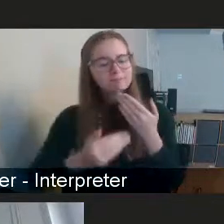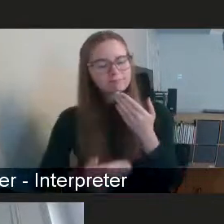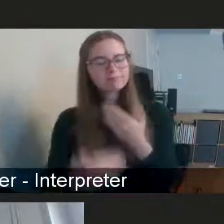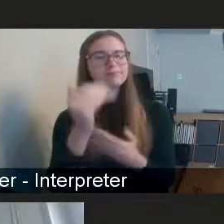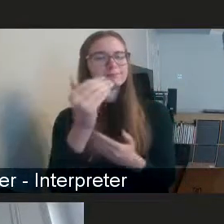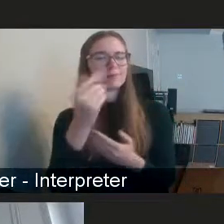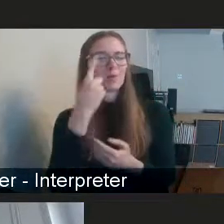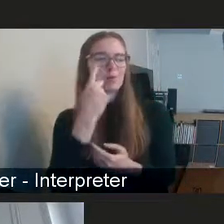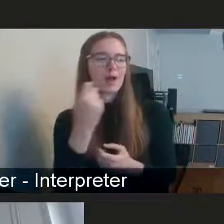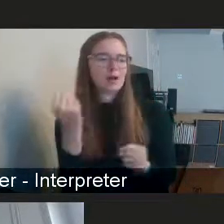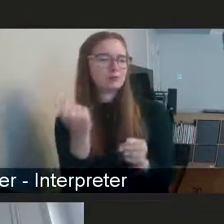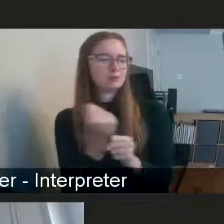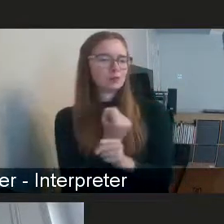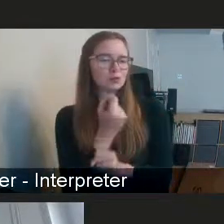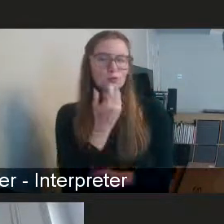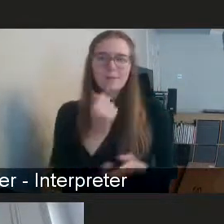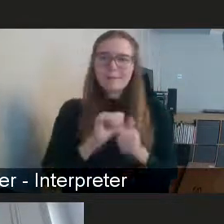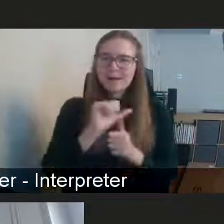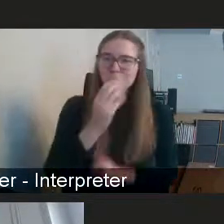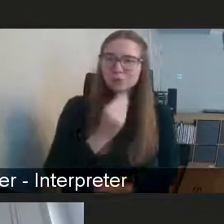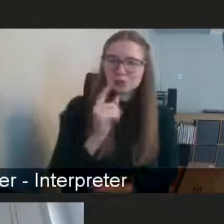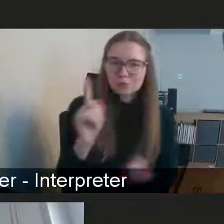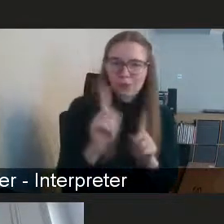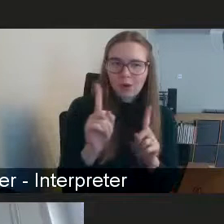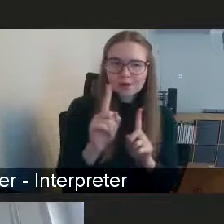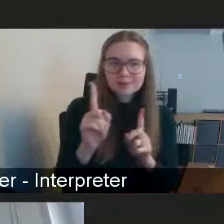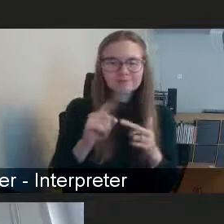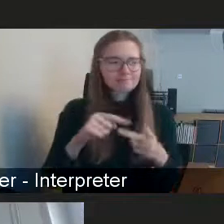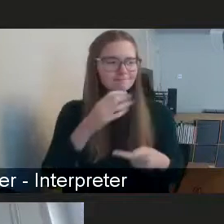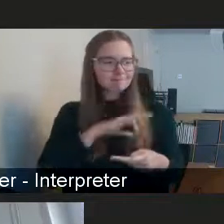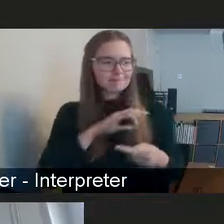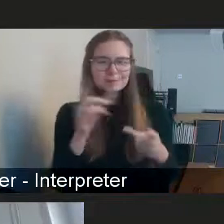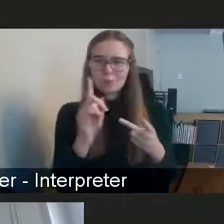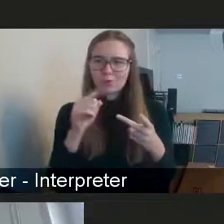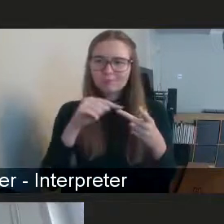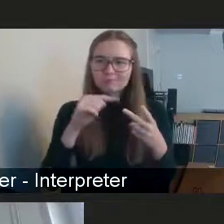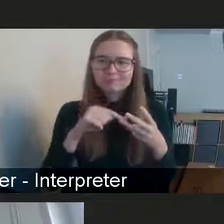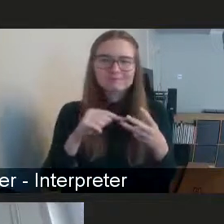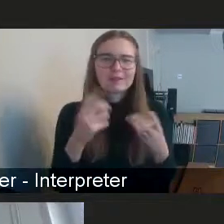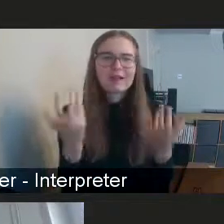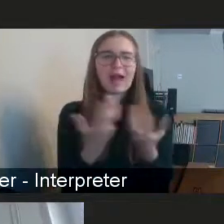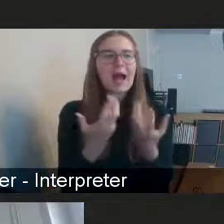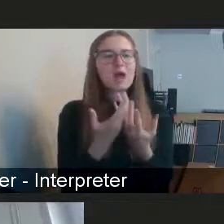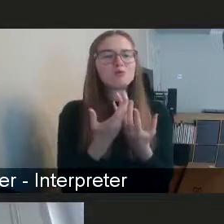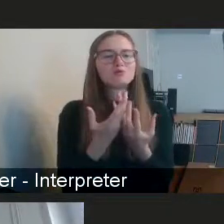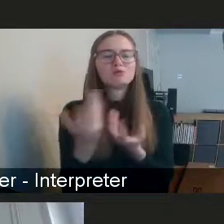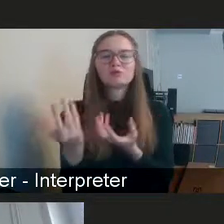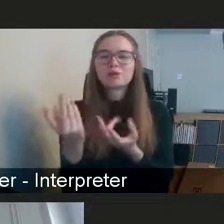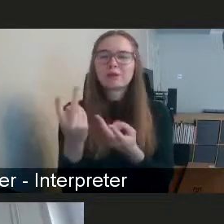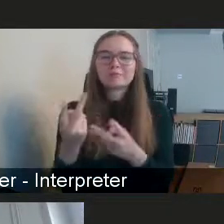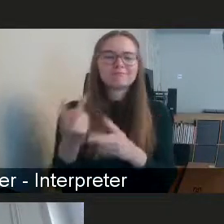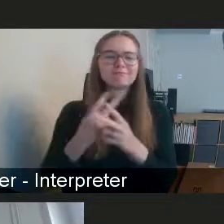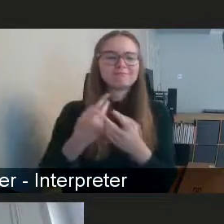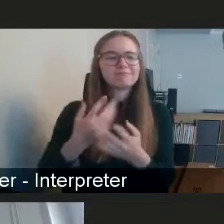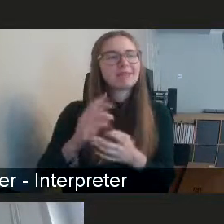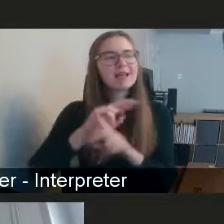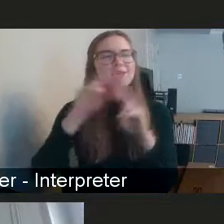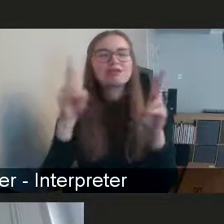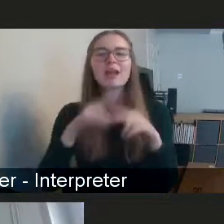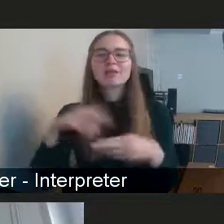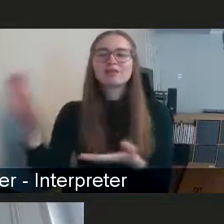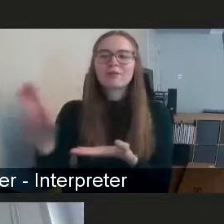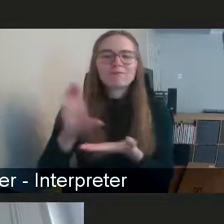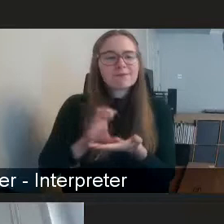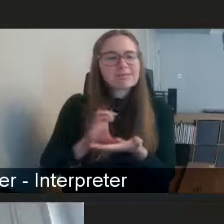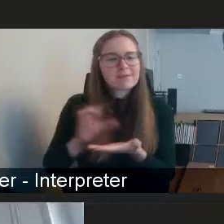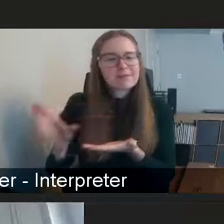can make better use of, what are our assets, and how do we attract international investors, international funding